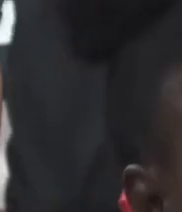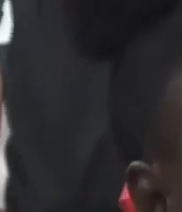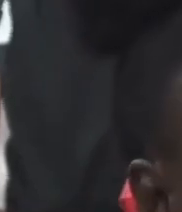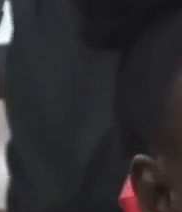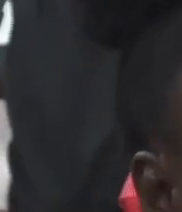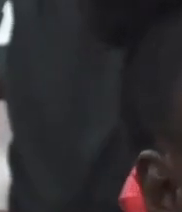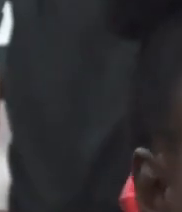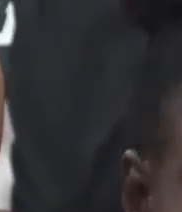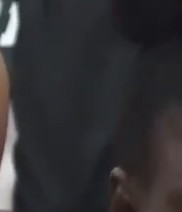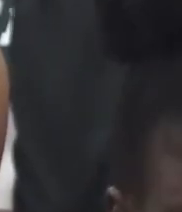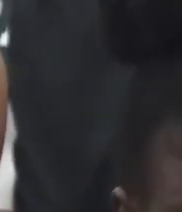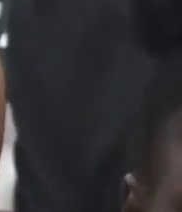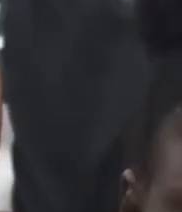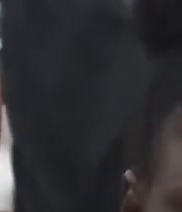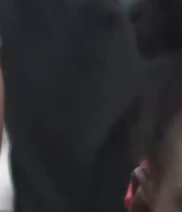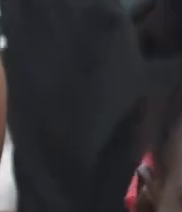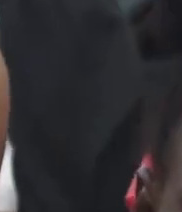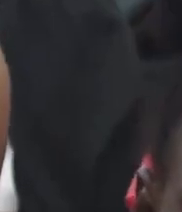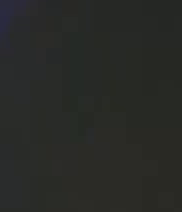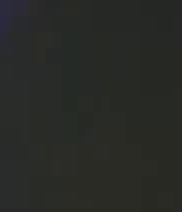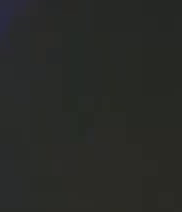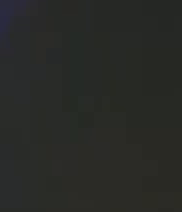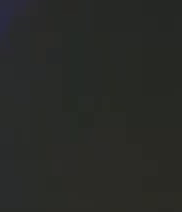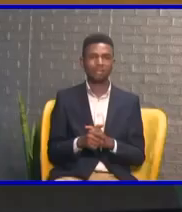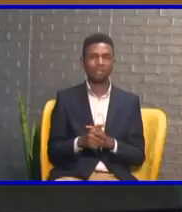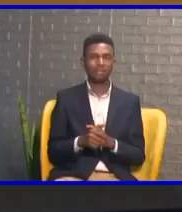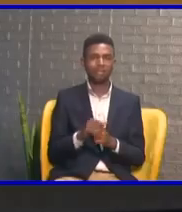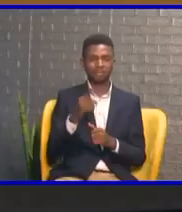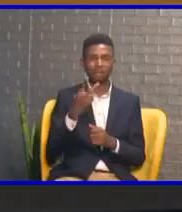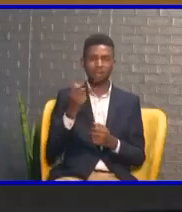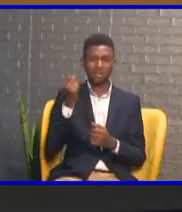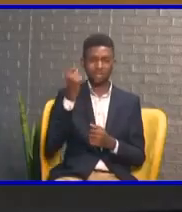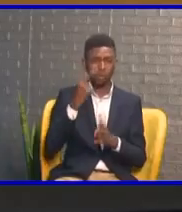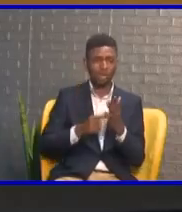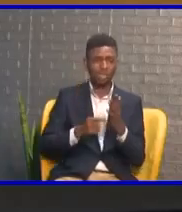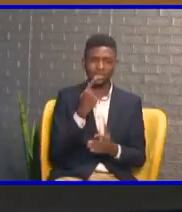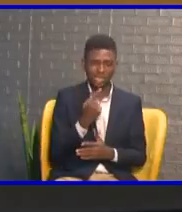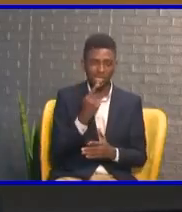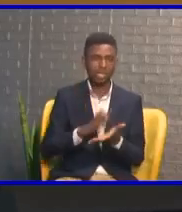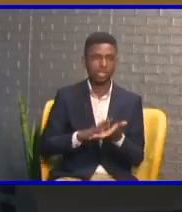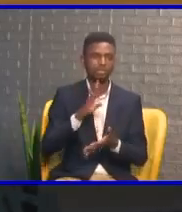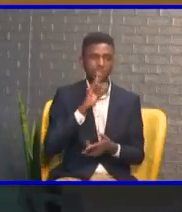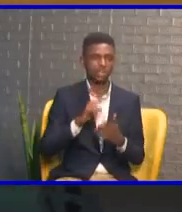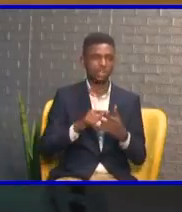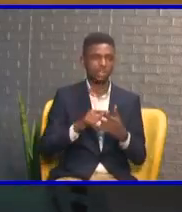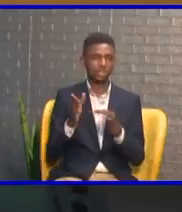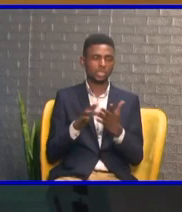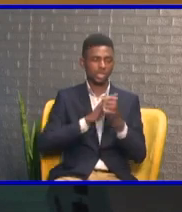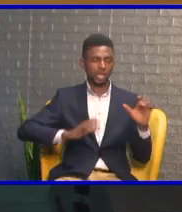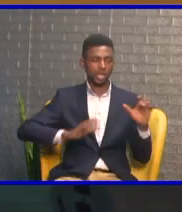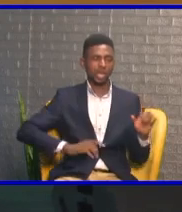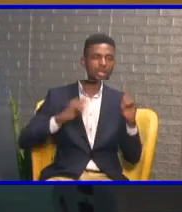contradict what you have believed. Are you understanding what I'm saying? Glory be to Jesus.